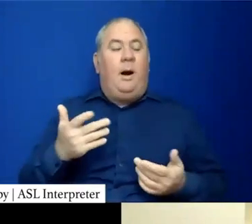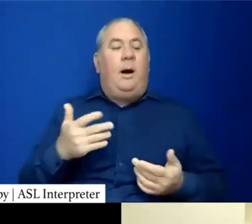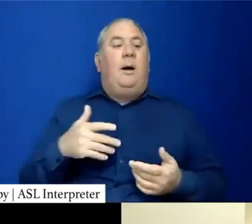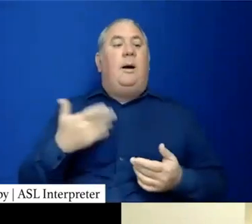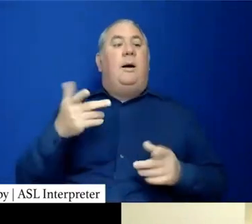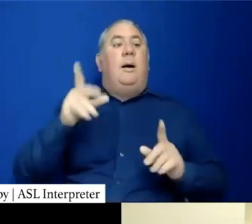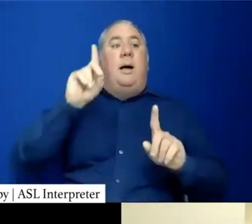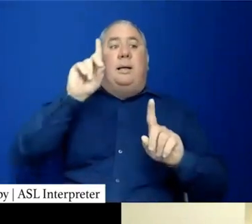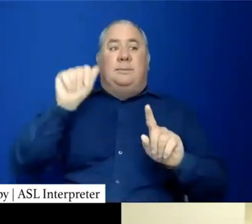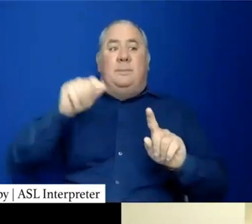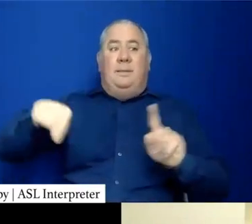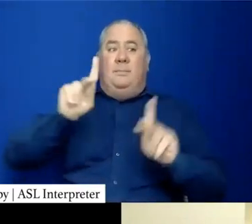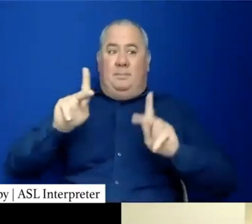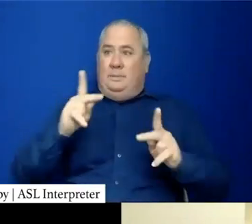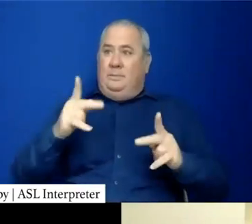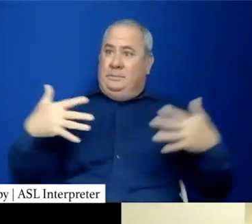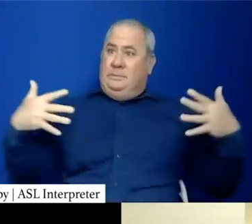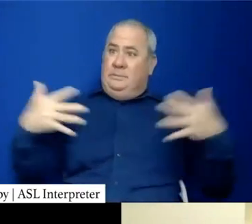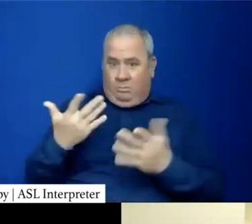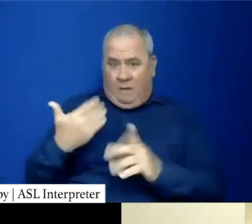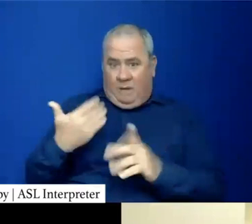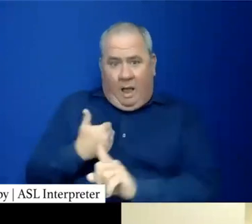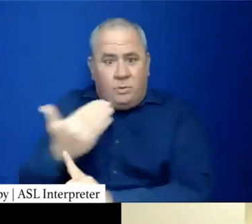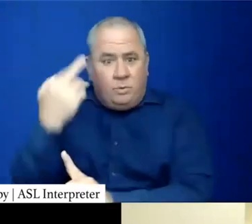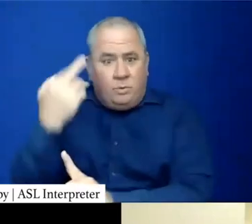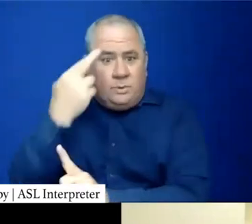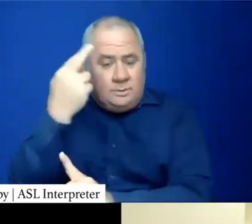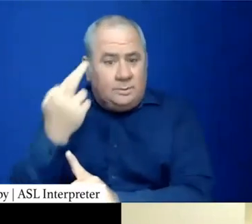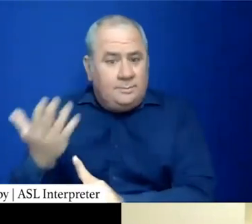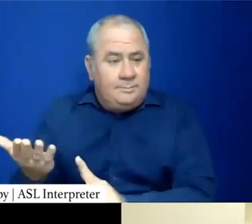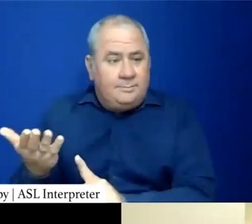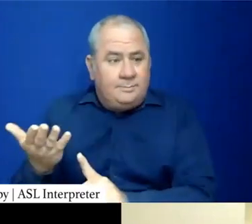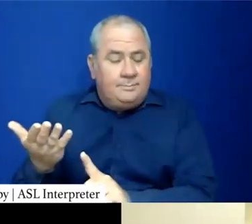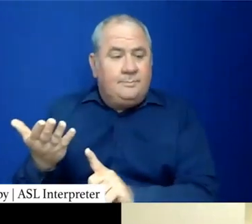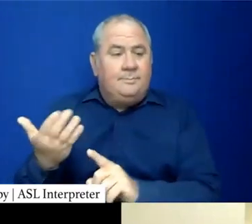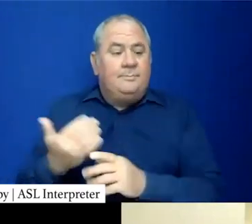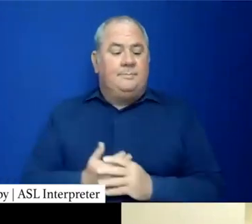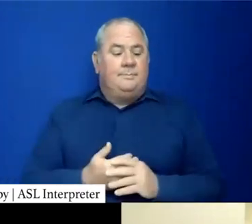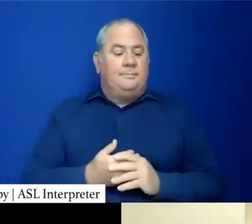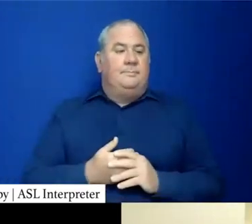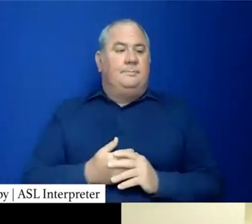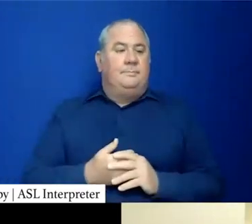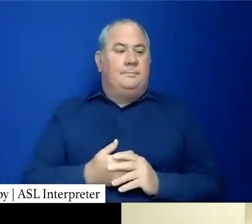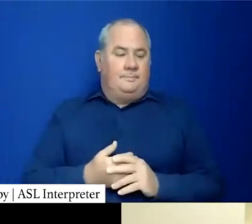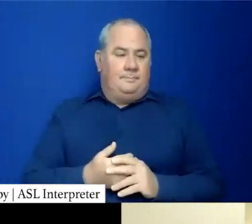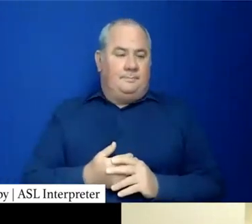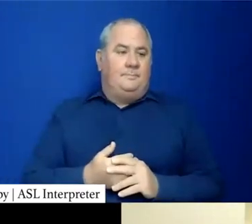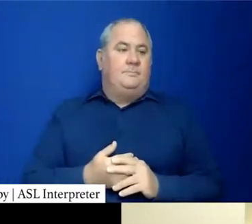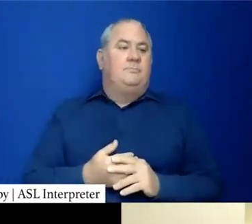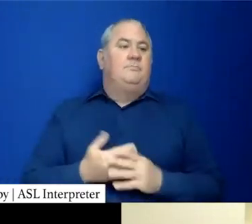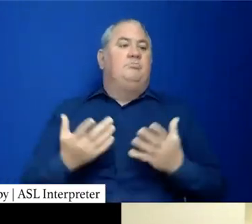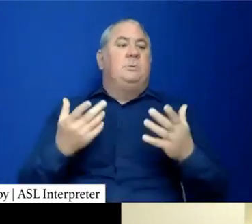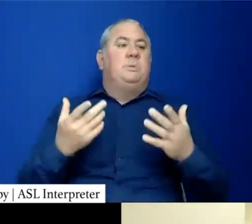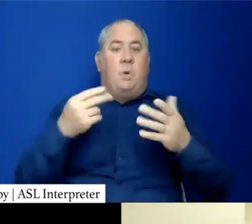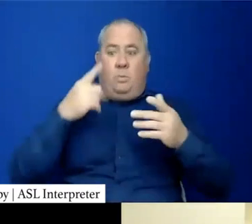reason, every right to be. And especially disabled people of color who face both racism and ableism and